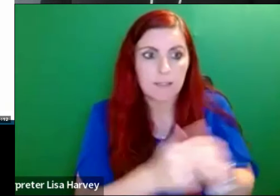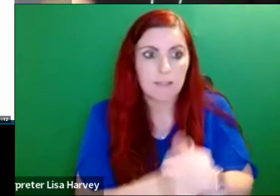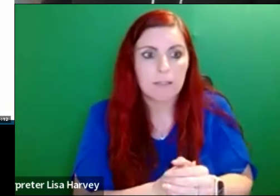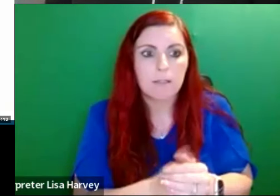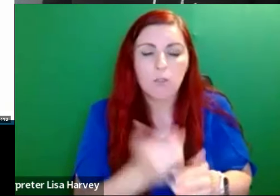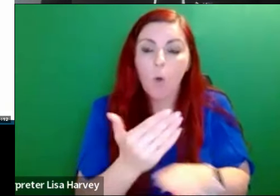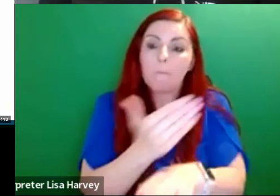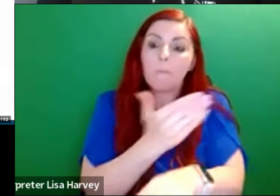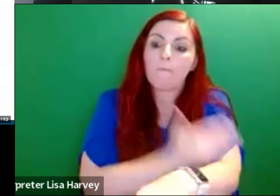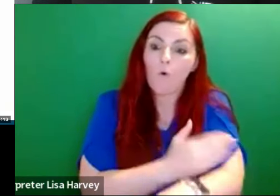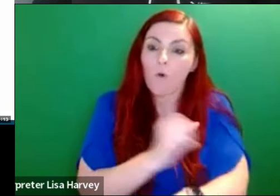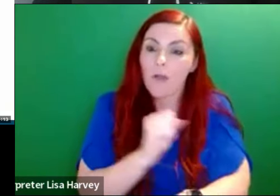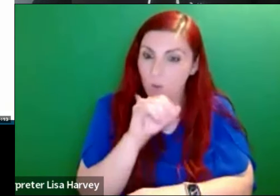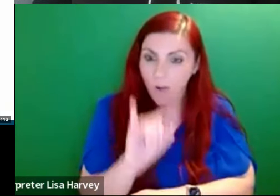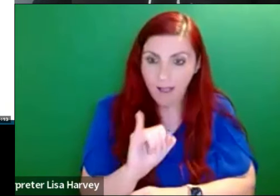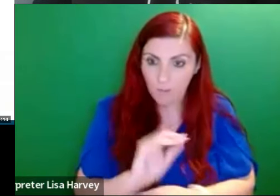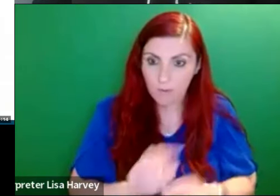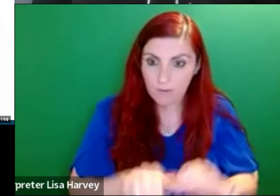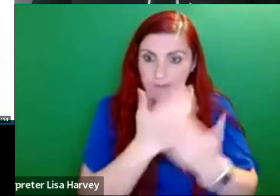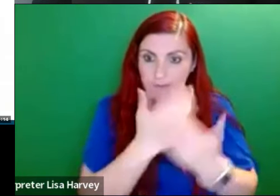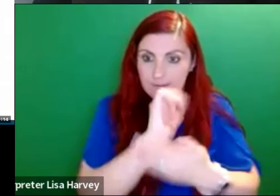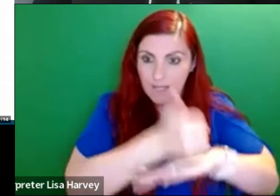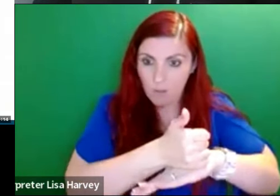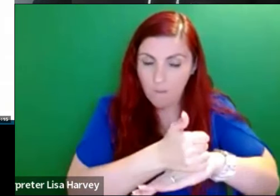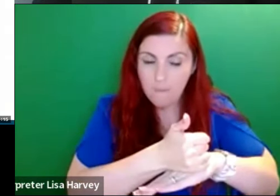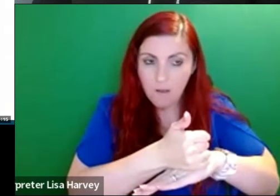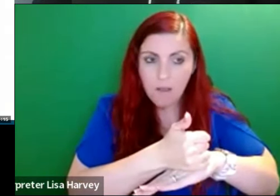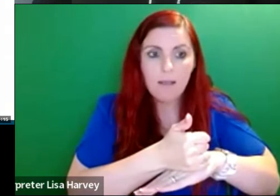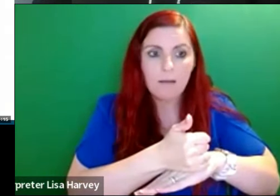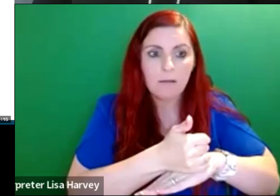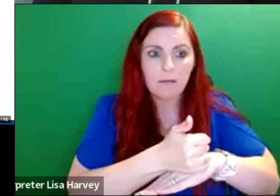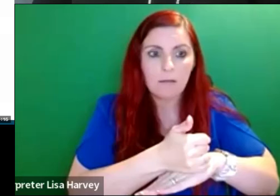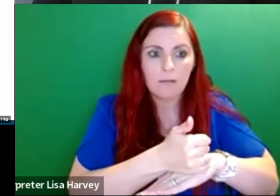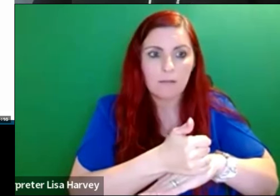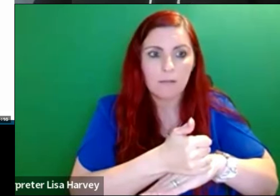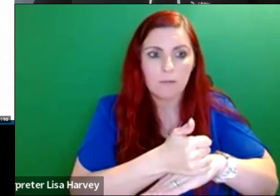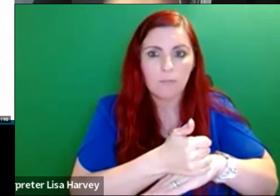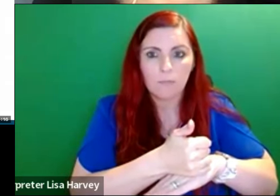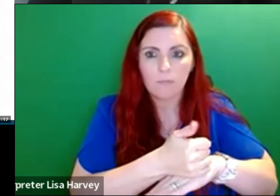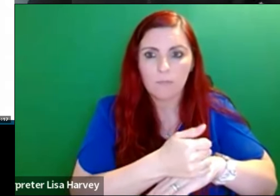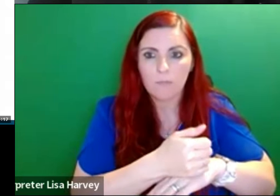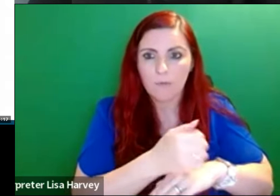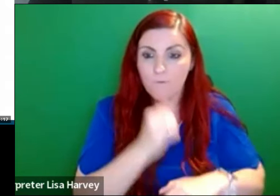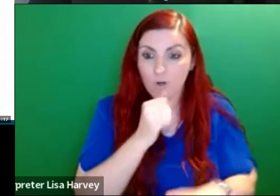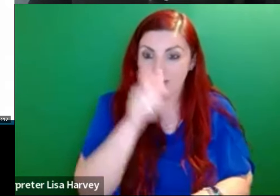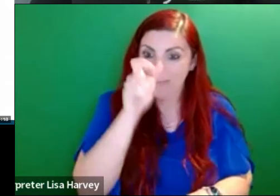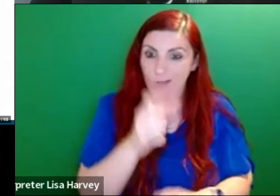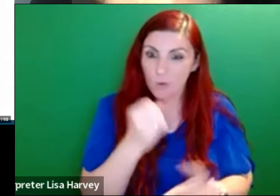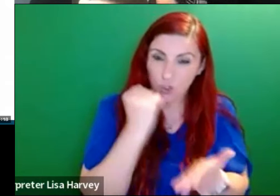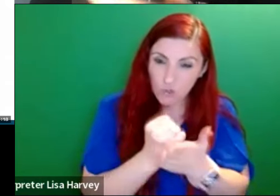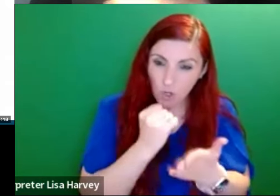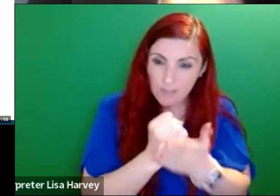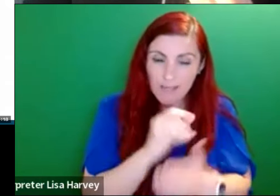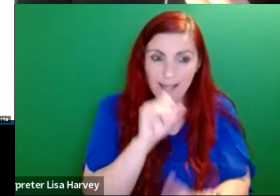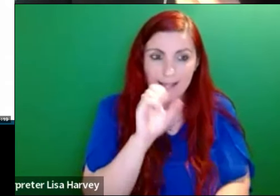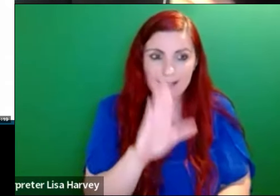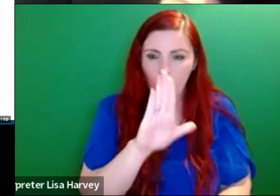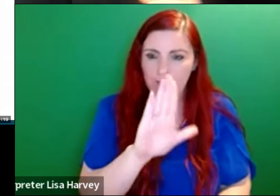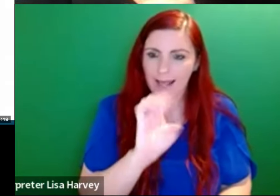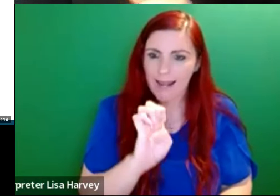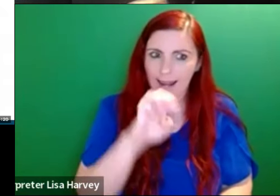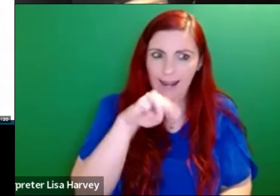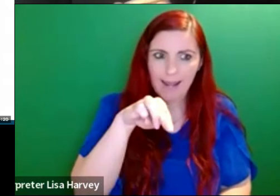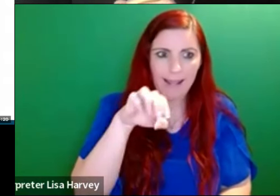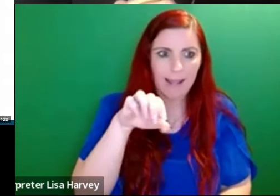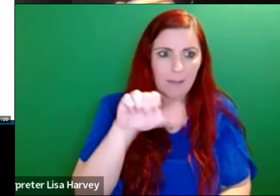corpus was developed, the first person to study Irish Sign Language was Lemaster. She was